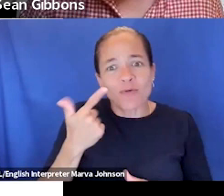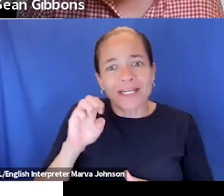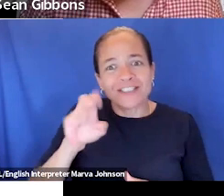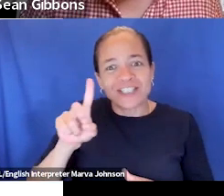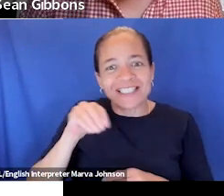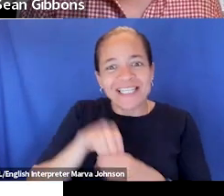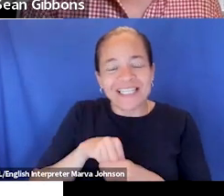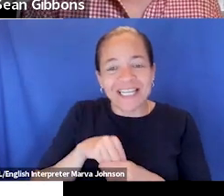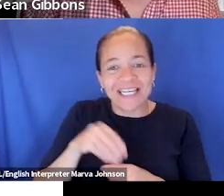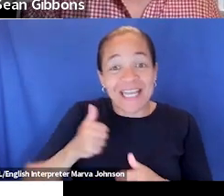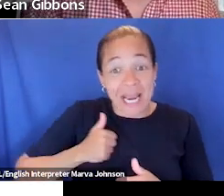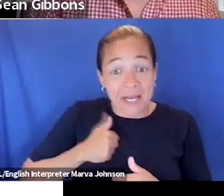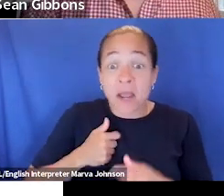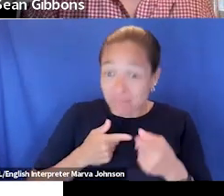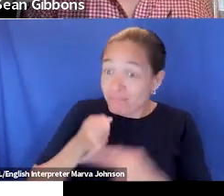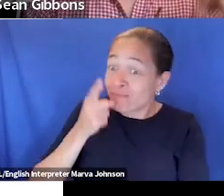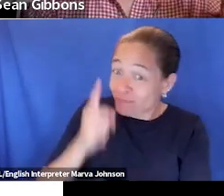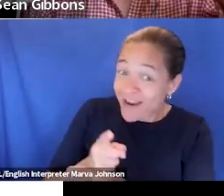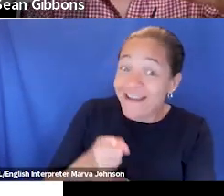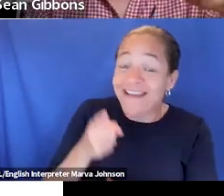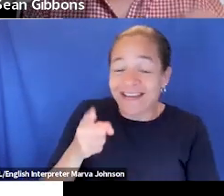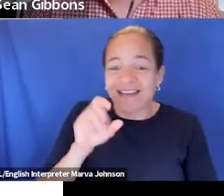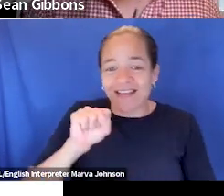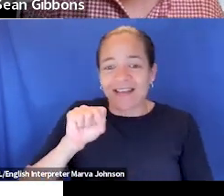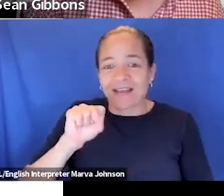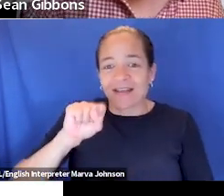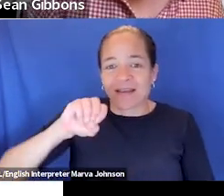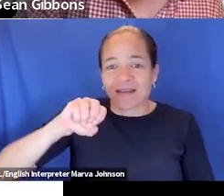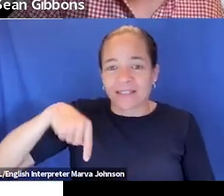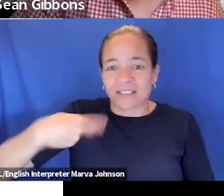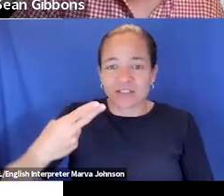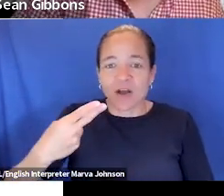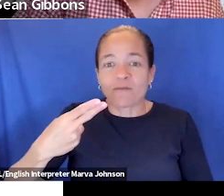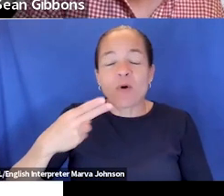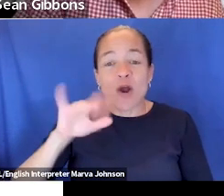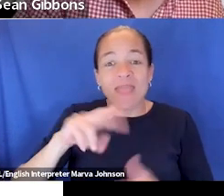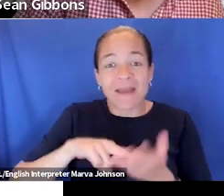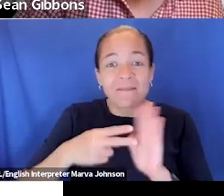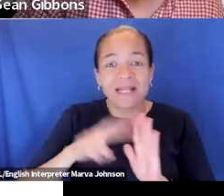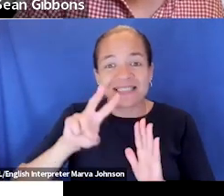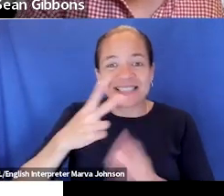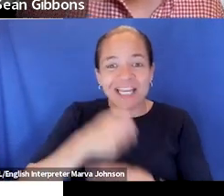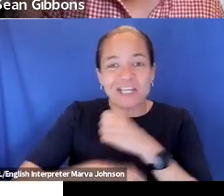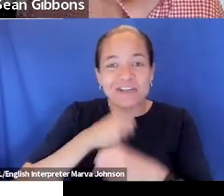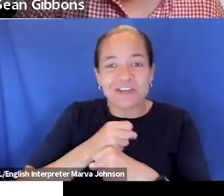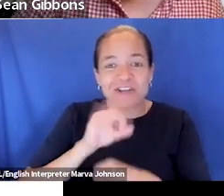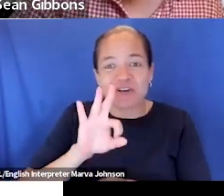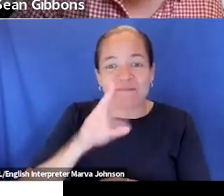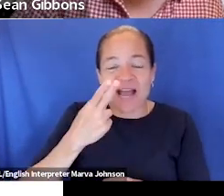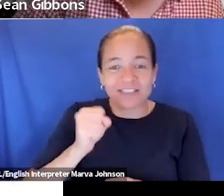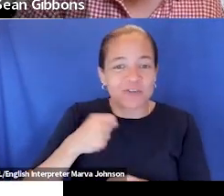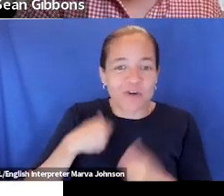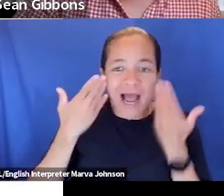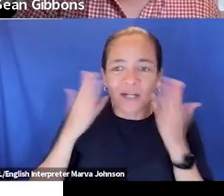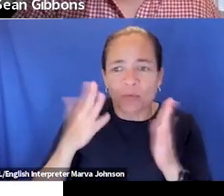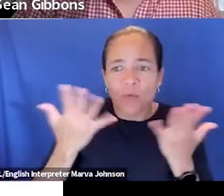there's some jargon. And sophomore is not what they refer to a person who's in their second year of high school or upper school. I actually don't know what y'all call it